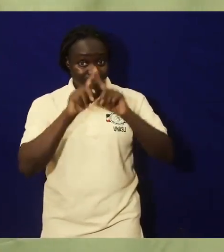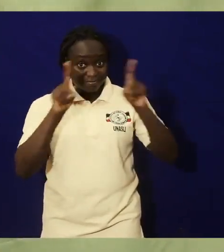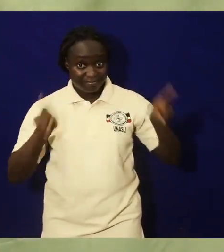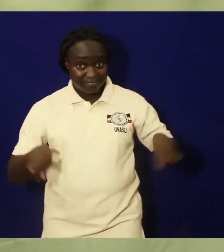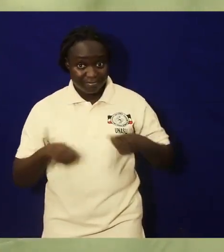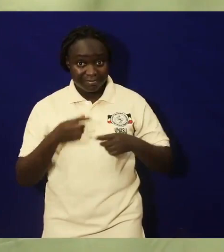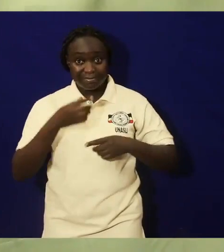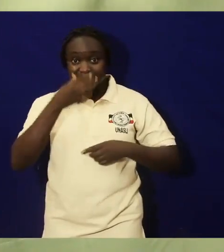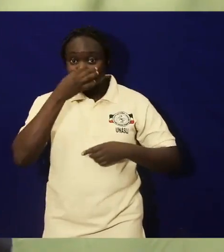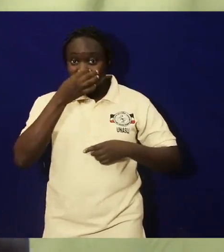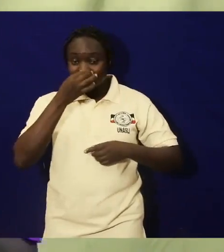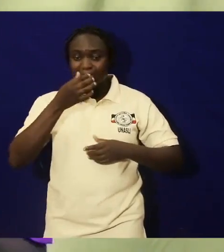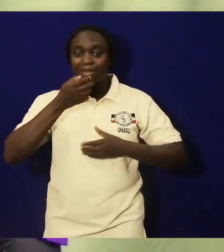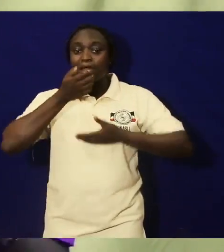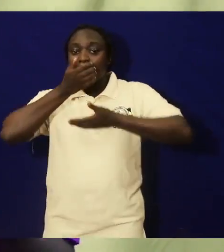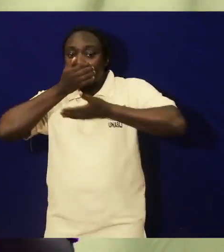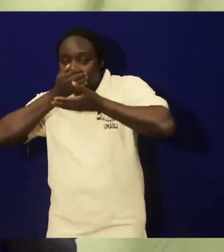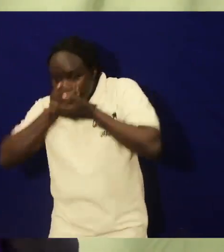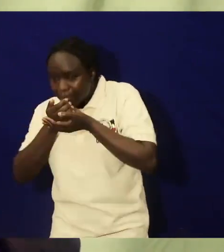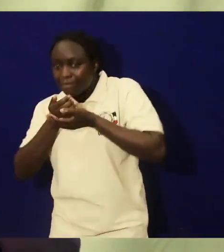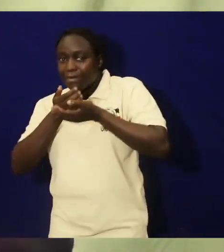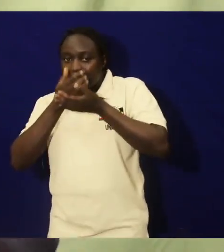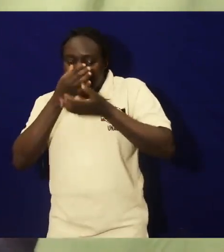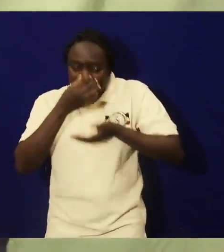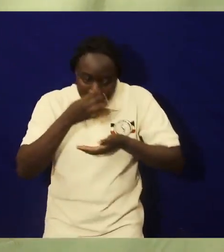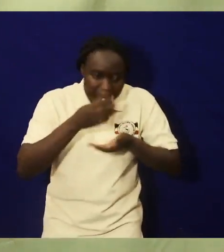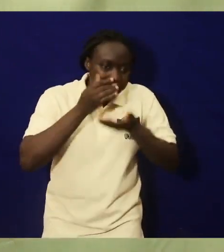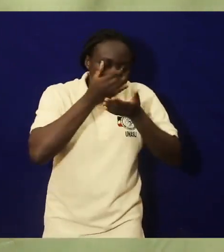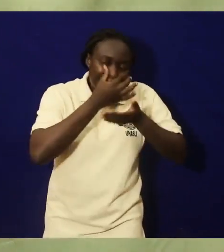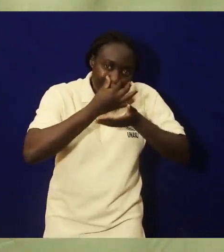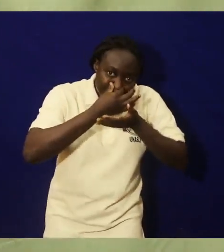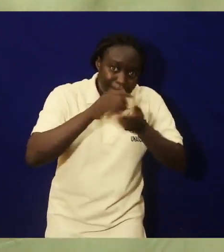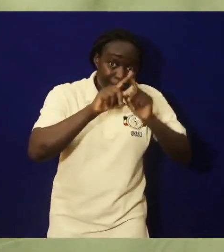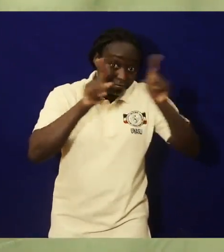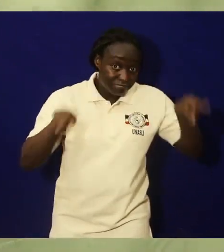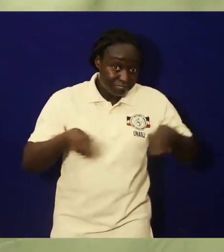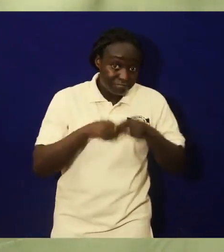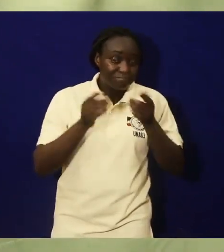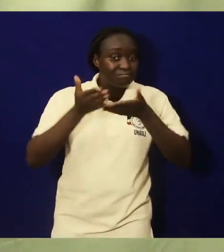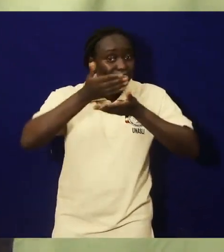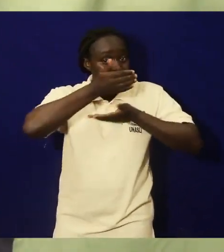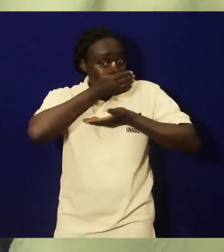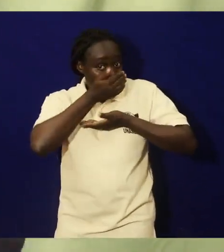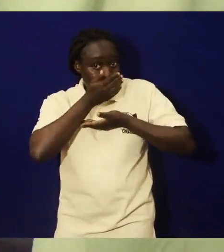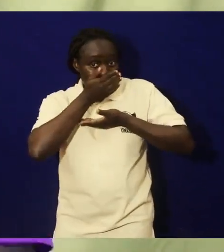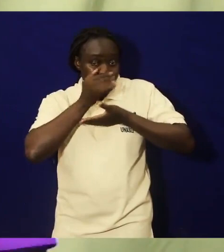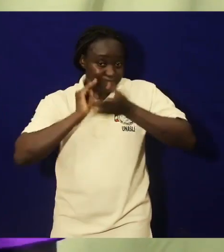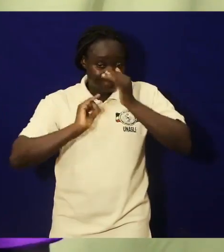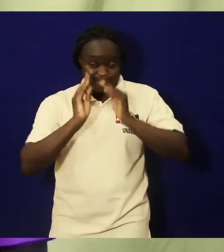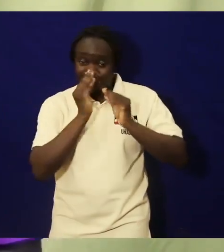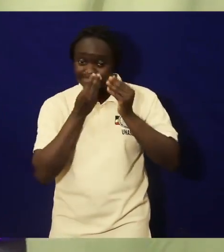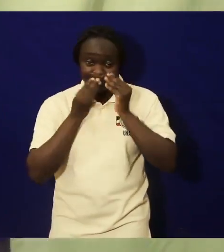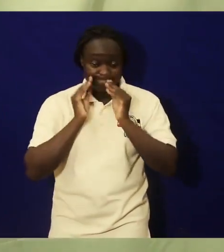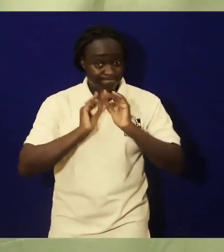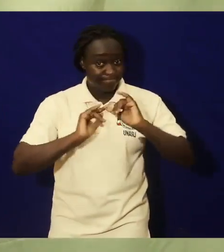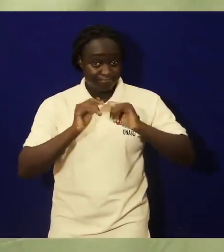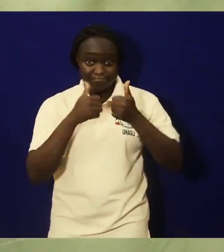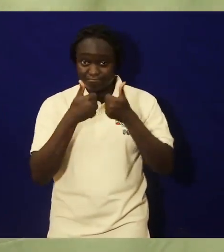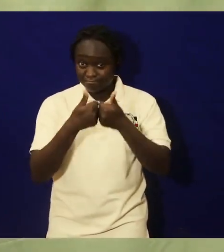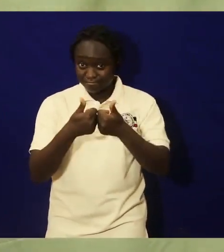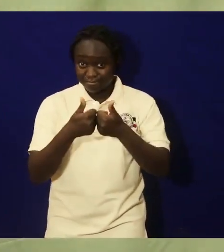handkerchief whenever you have flu. Please use a handkerchief to cover your mouth and your nose as you're